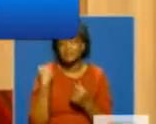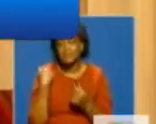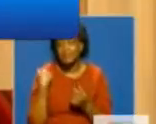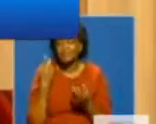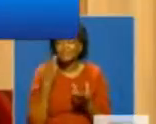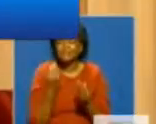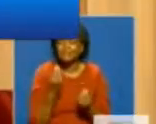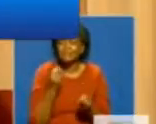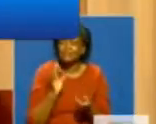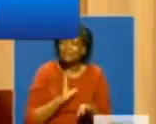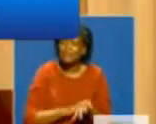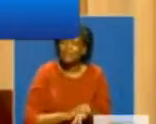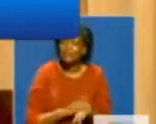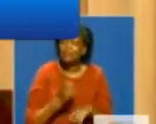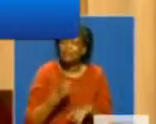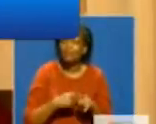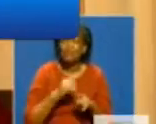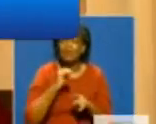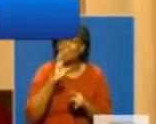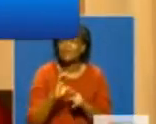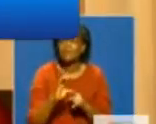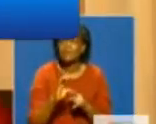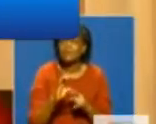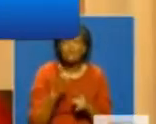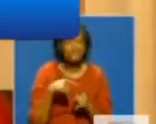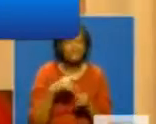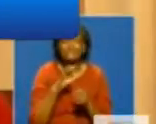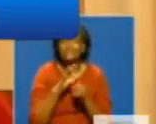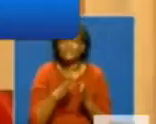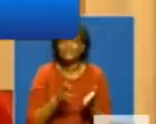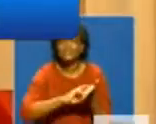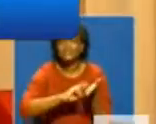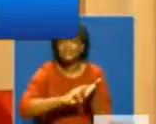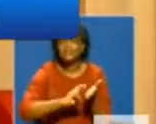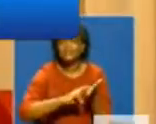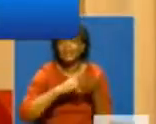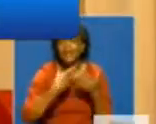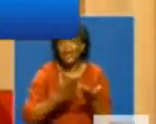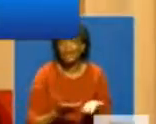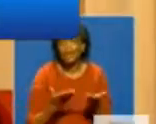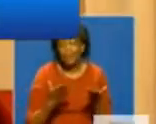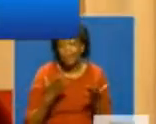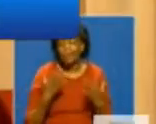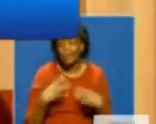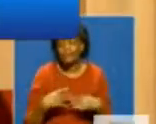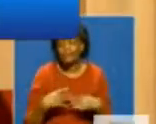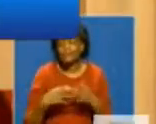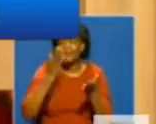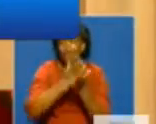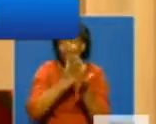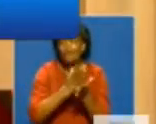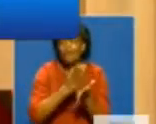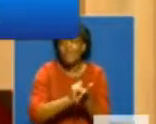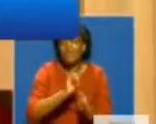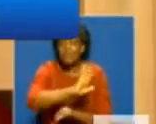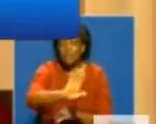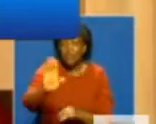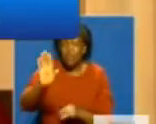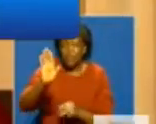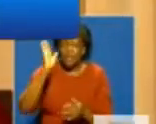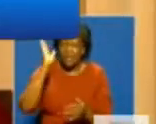get from IBC, from the voters register? How does one verify that those are